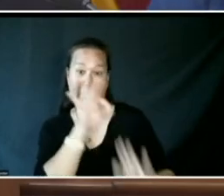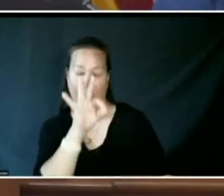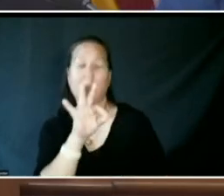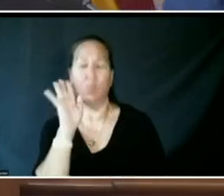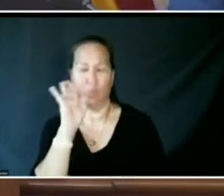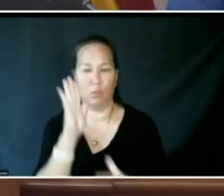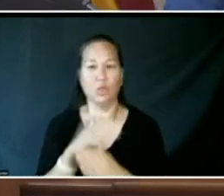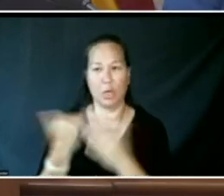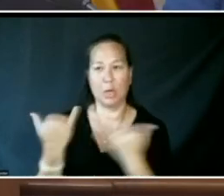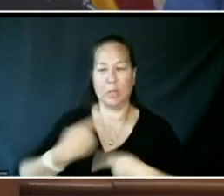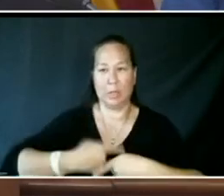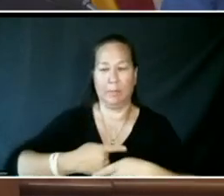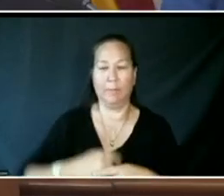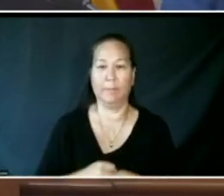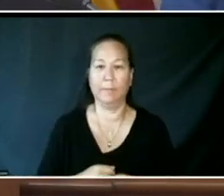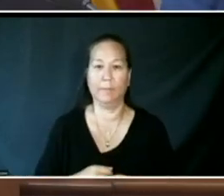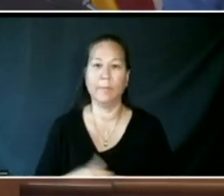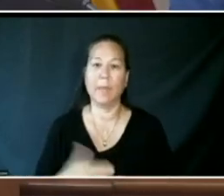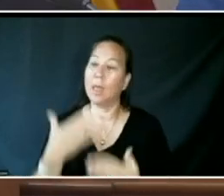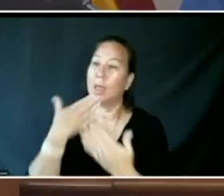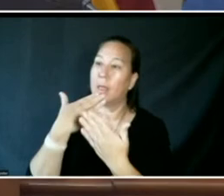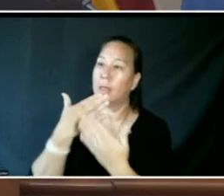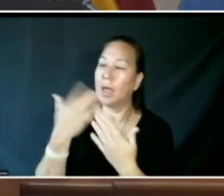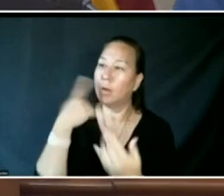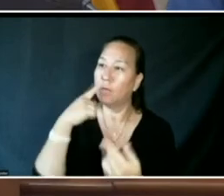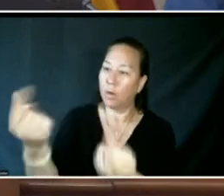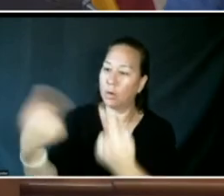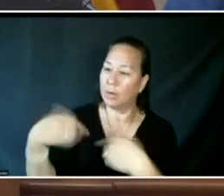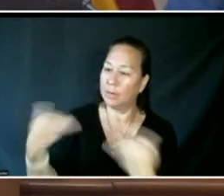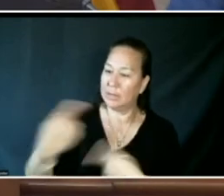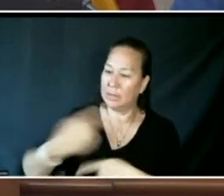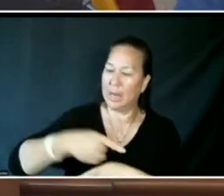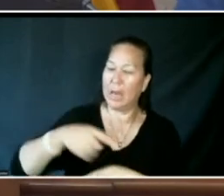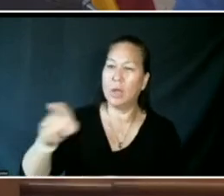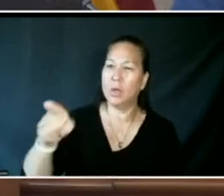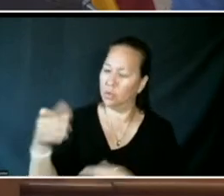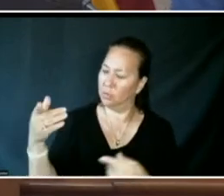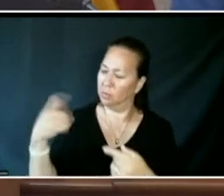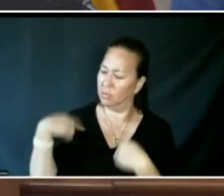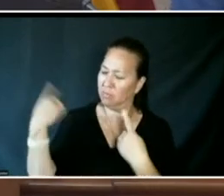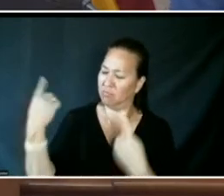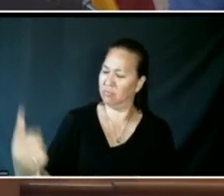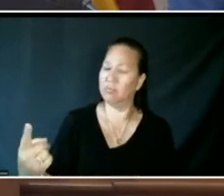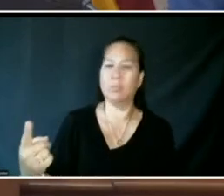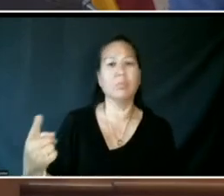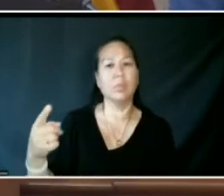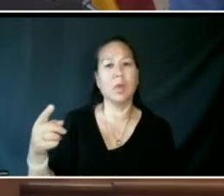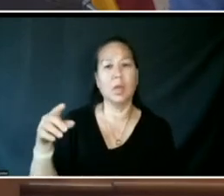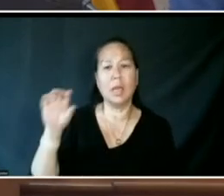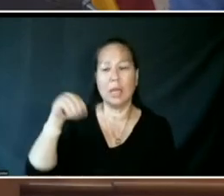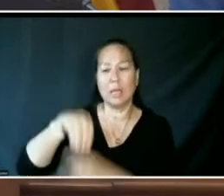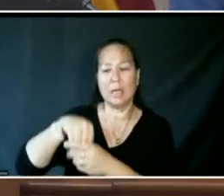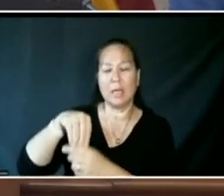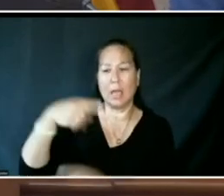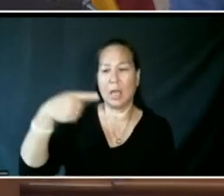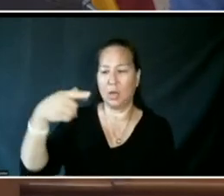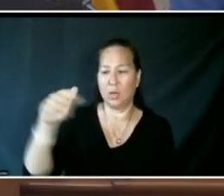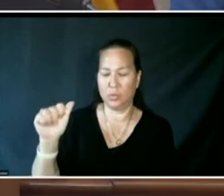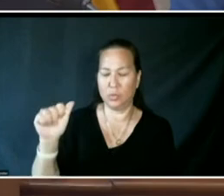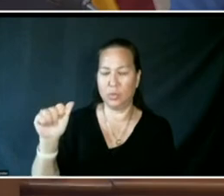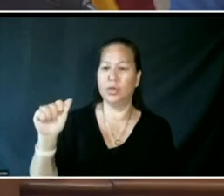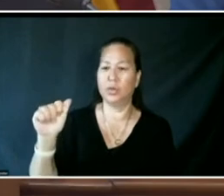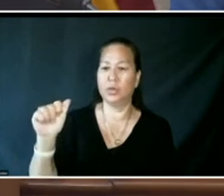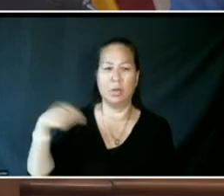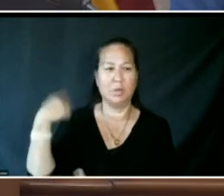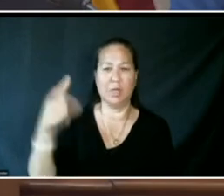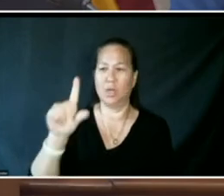today. You've been a public servant in Georgia since 2015, serving first as a member of the Georgia House of